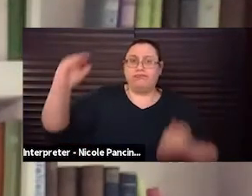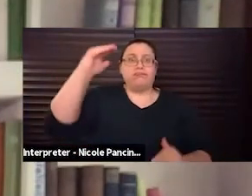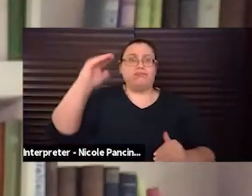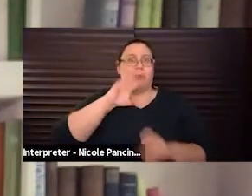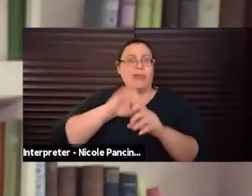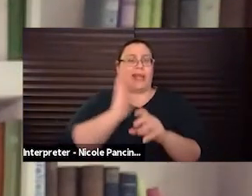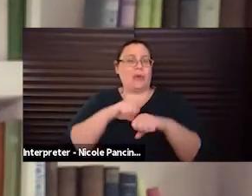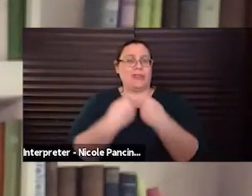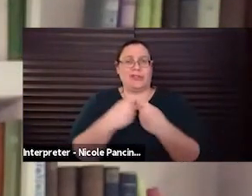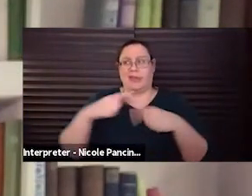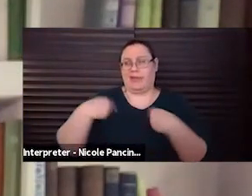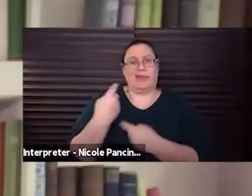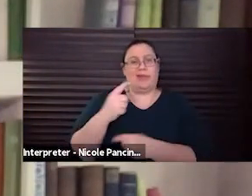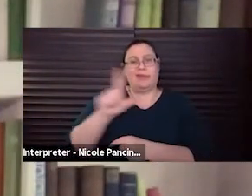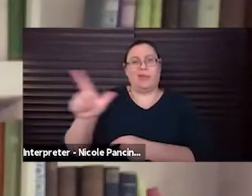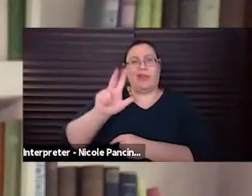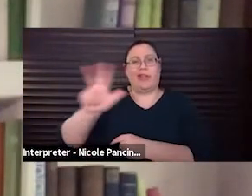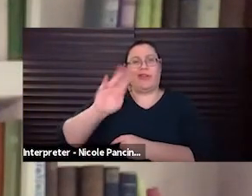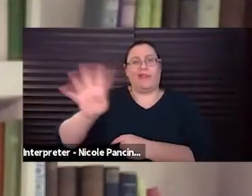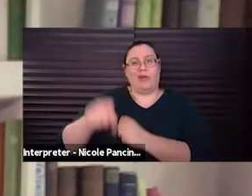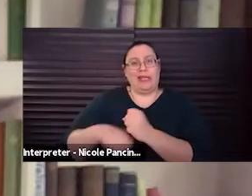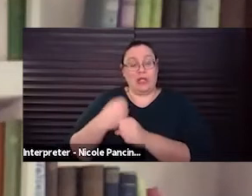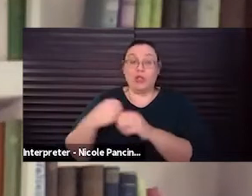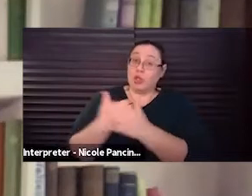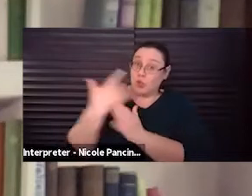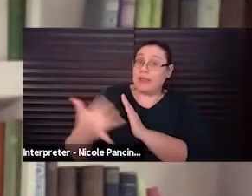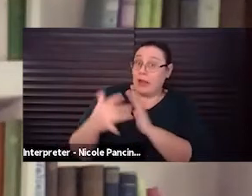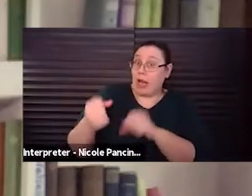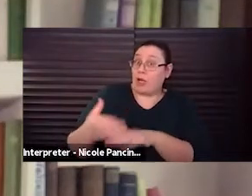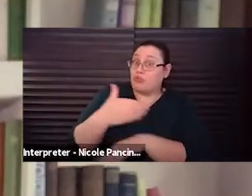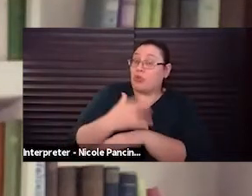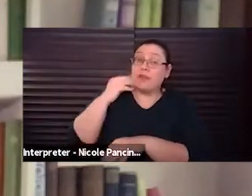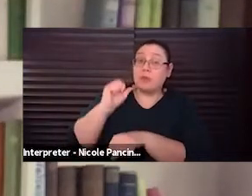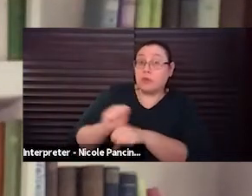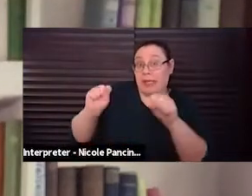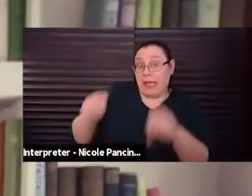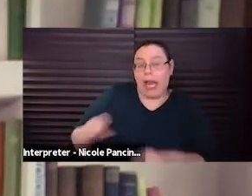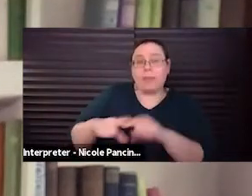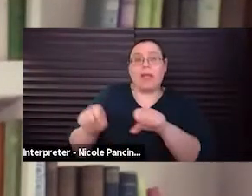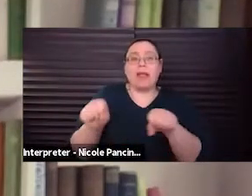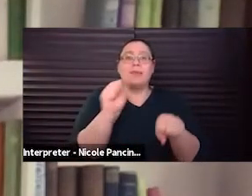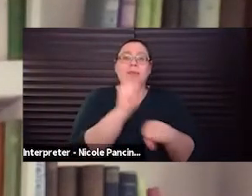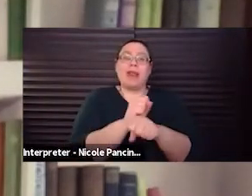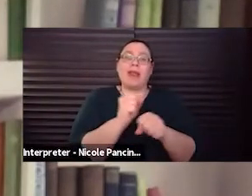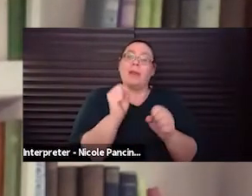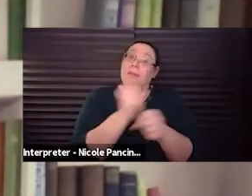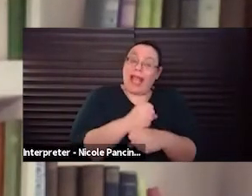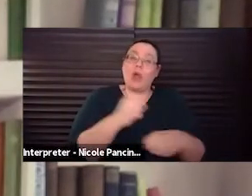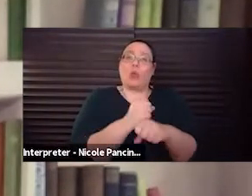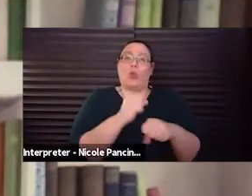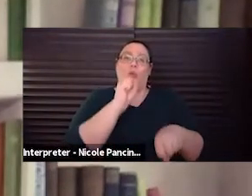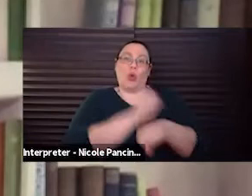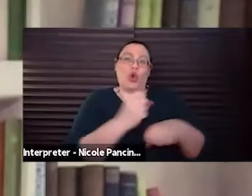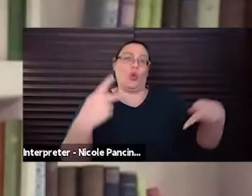past several decades. New technologies can improve the experience of work, but they can also be used to degrade work and create dehumanizing